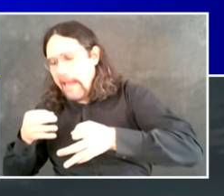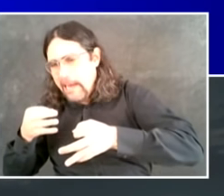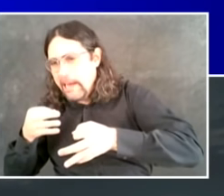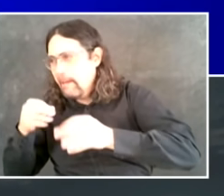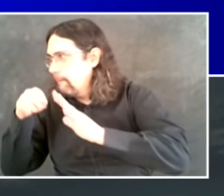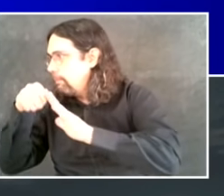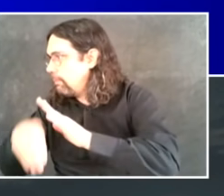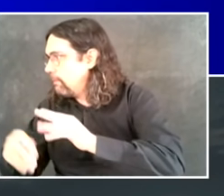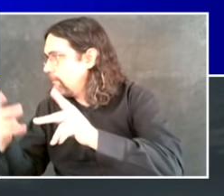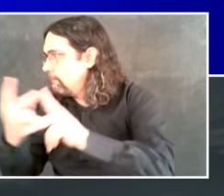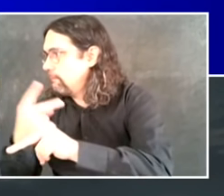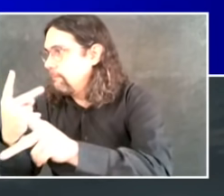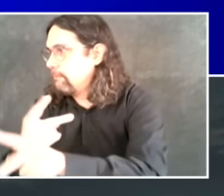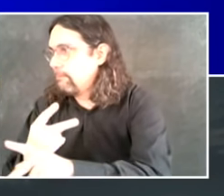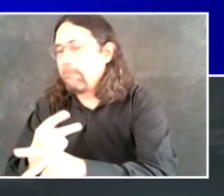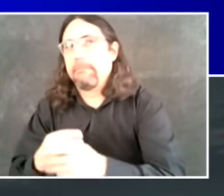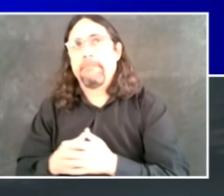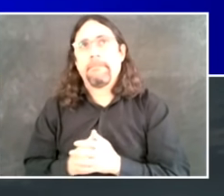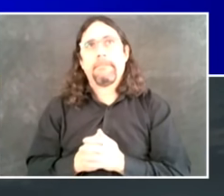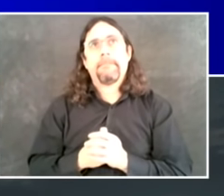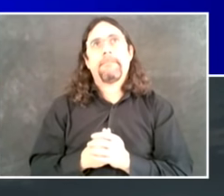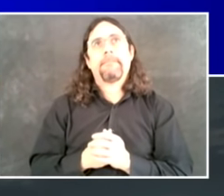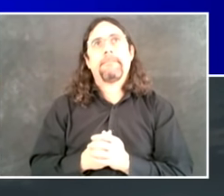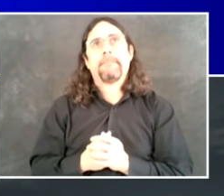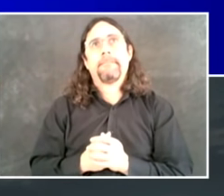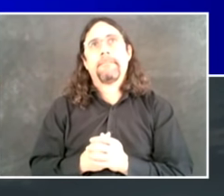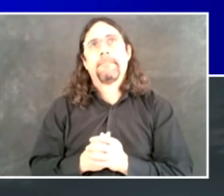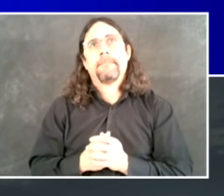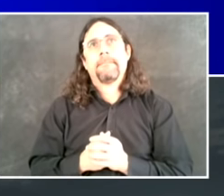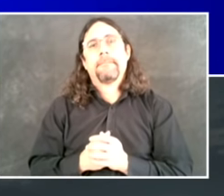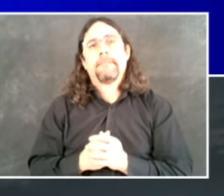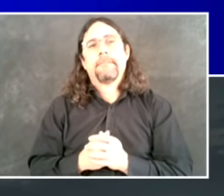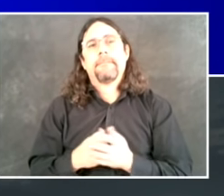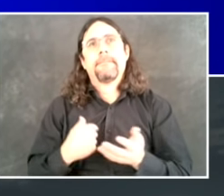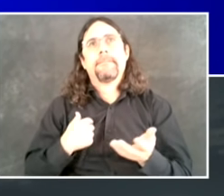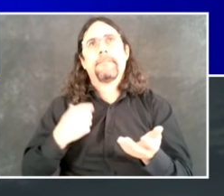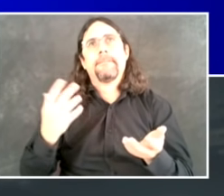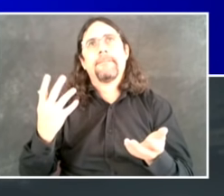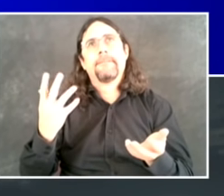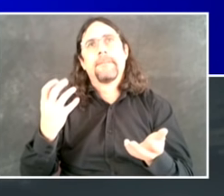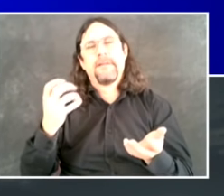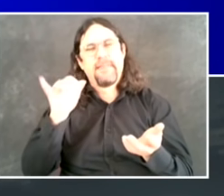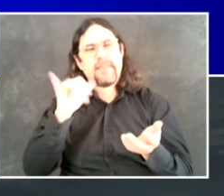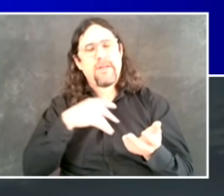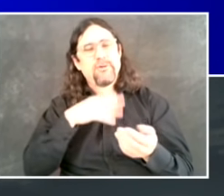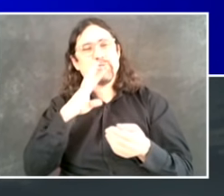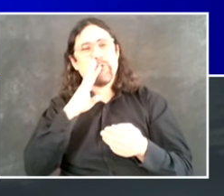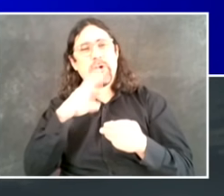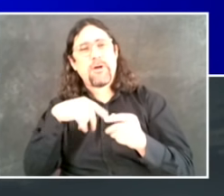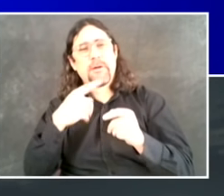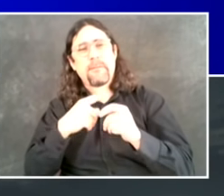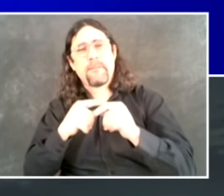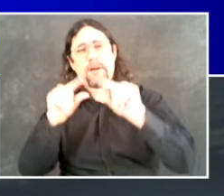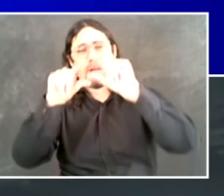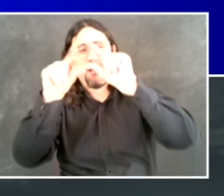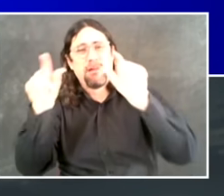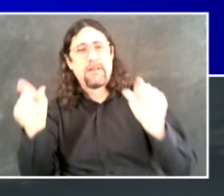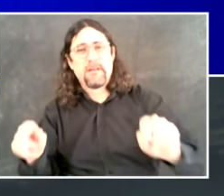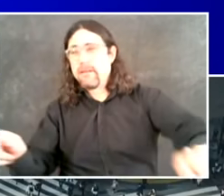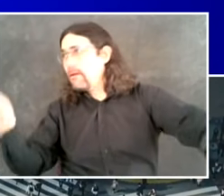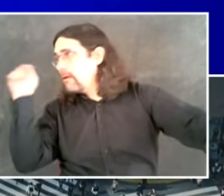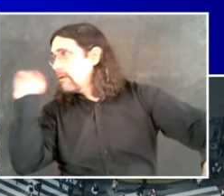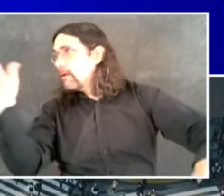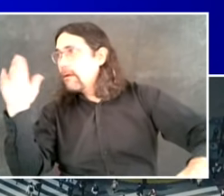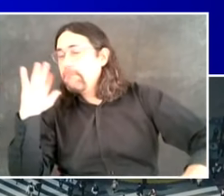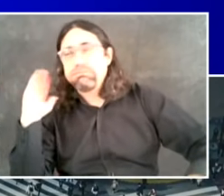disease. So I'm going to give you 3 examples of a boomerang, and we can learn from each one. First, let's go to